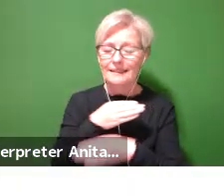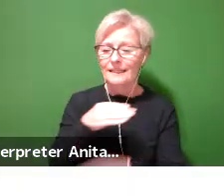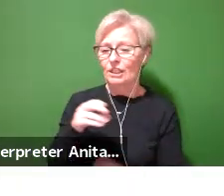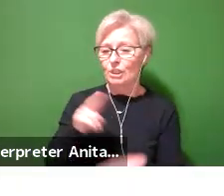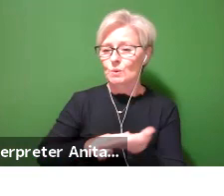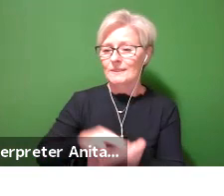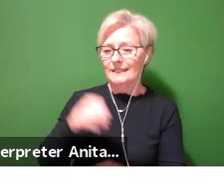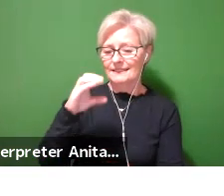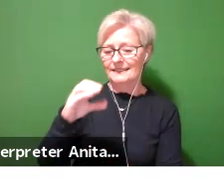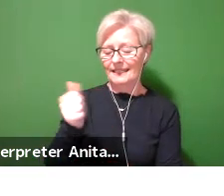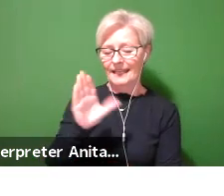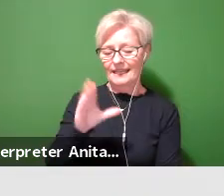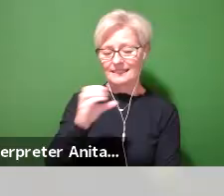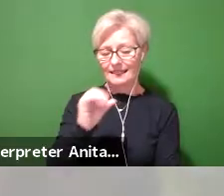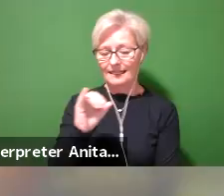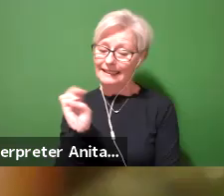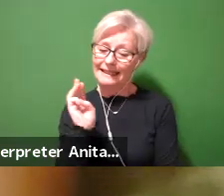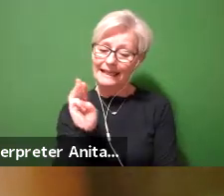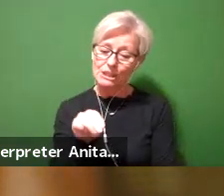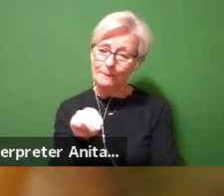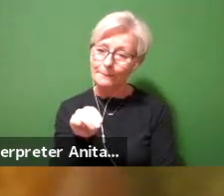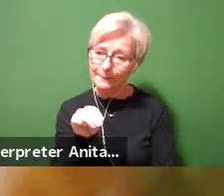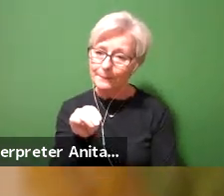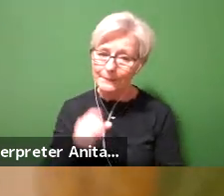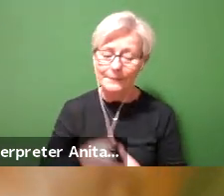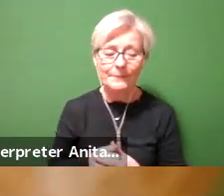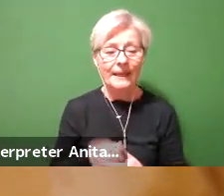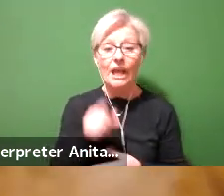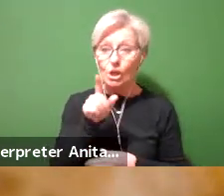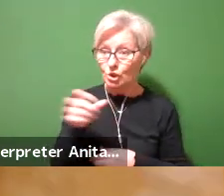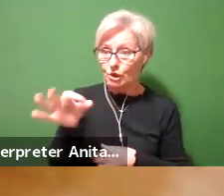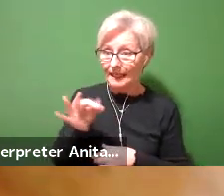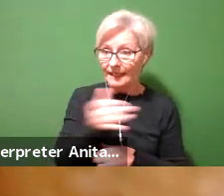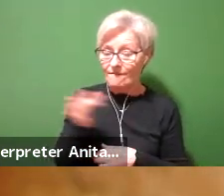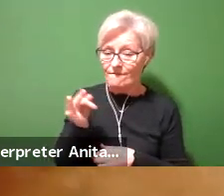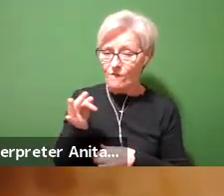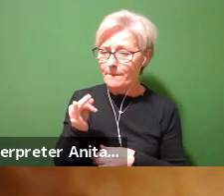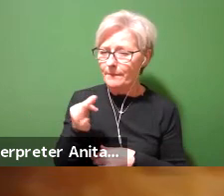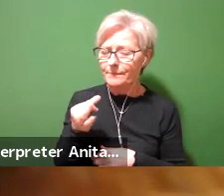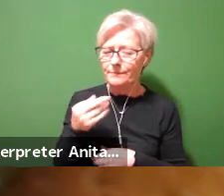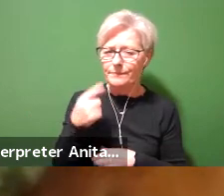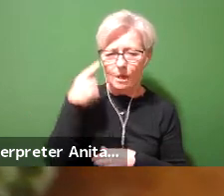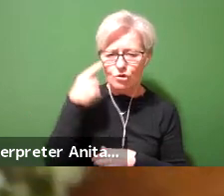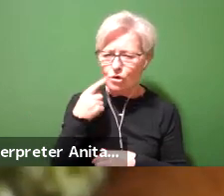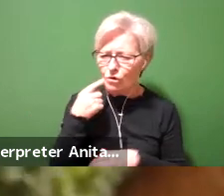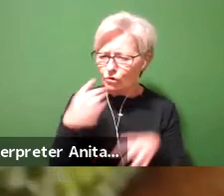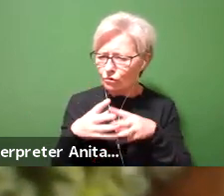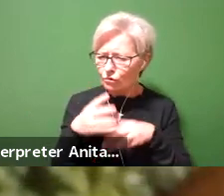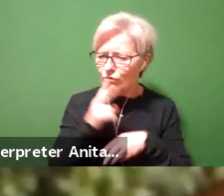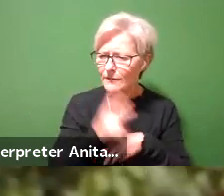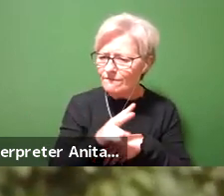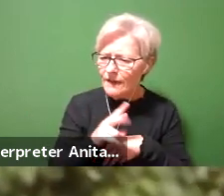need. While you can get some calcium from dark green vegetables and some other plant foods, it's really difficult to get